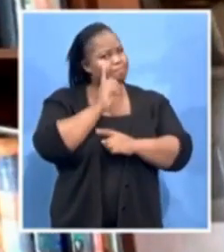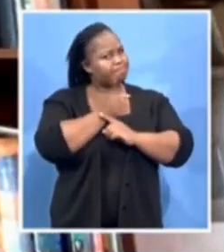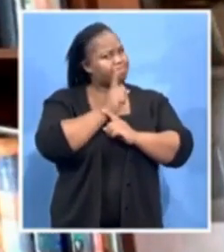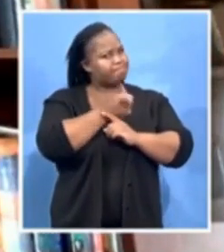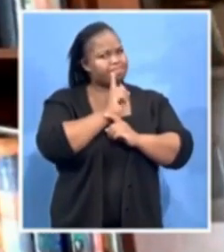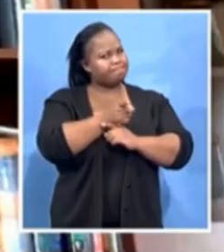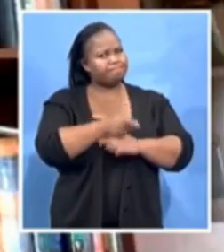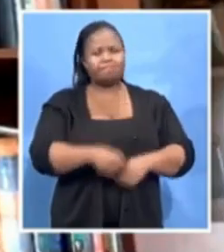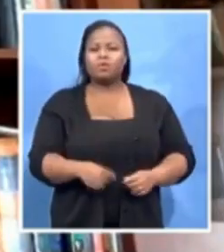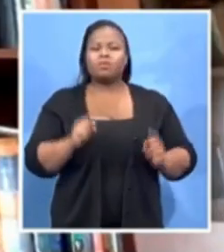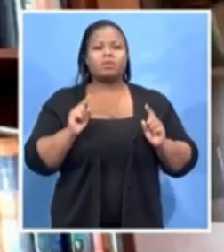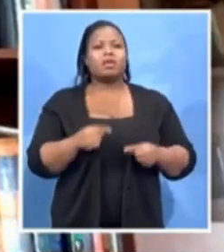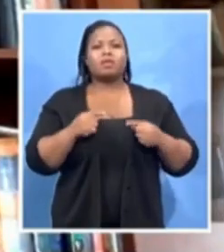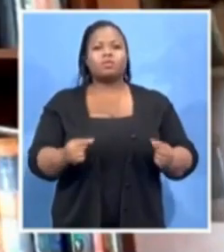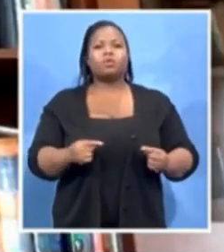on our laurels.